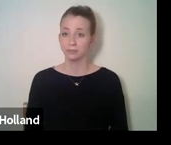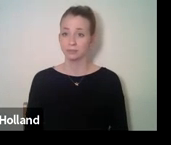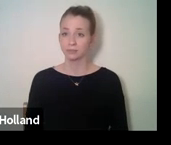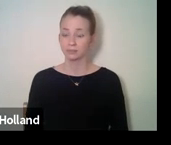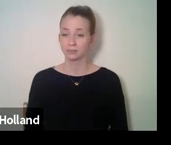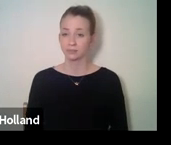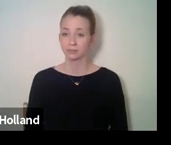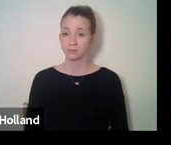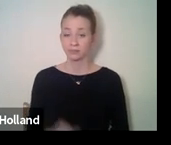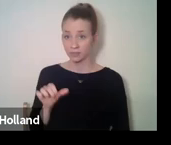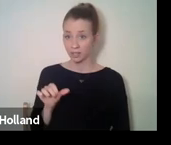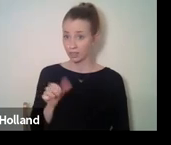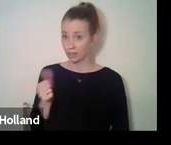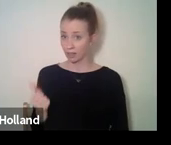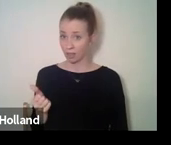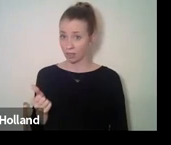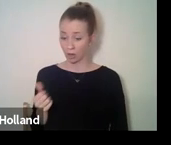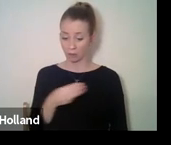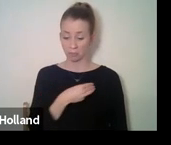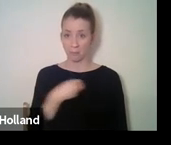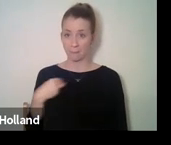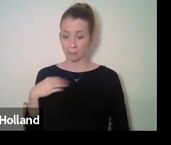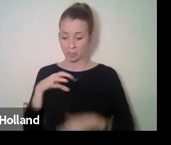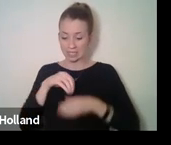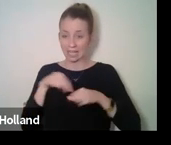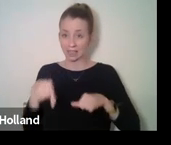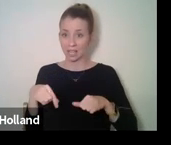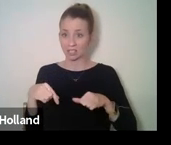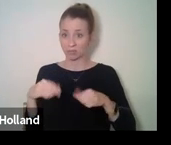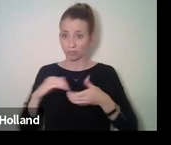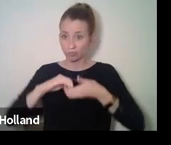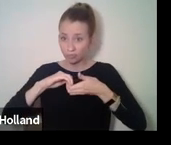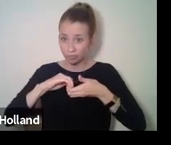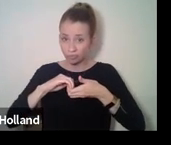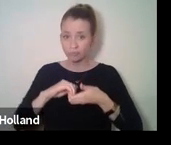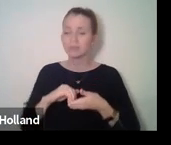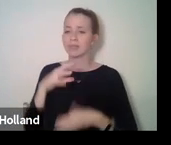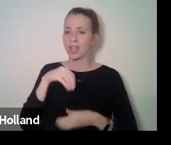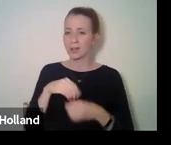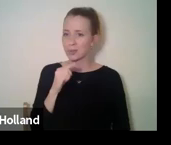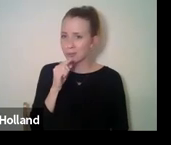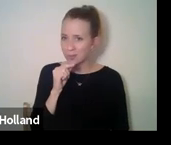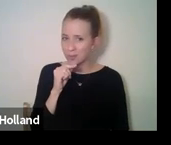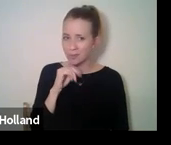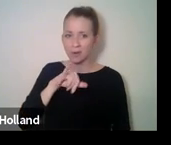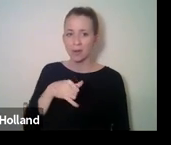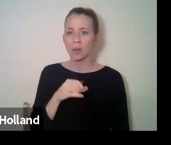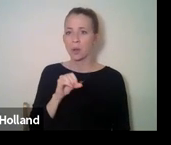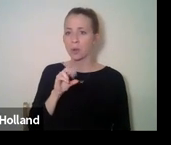The other members of this partnership include Jewel Community Power. They are